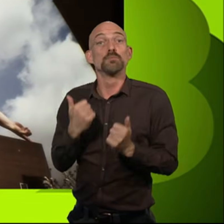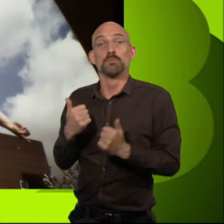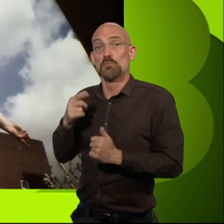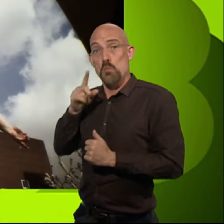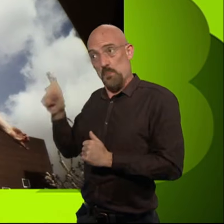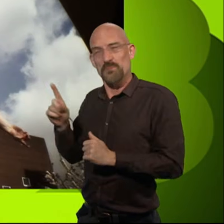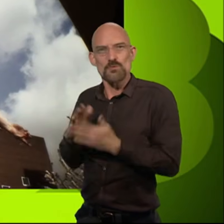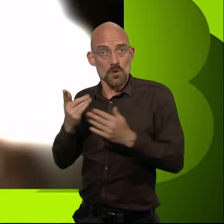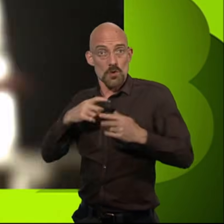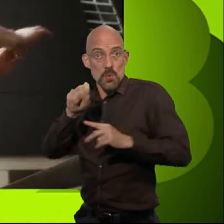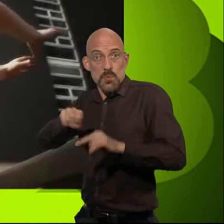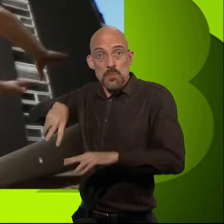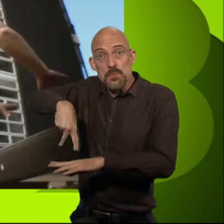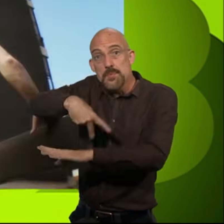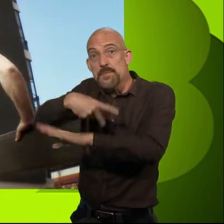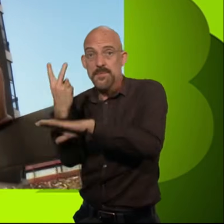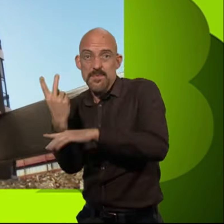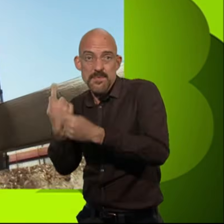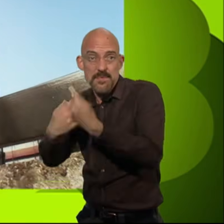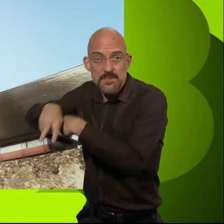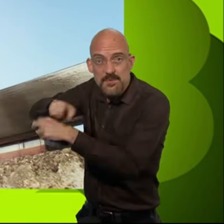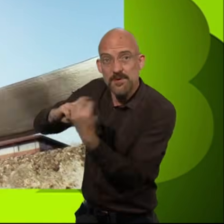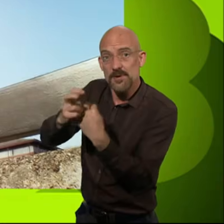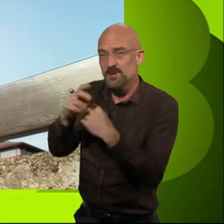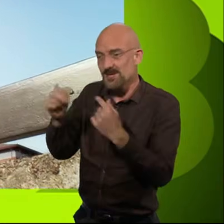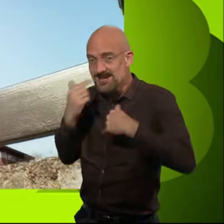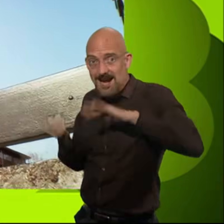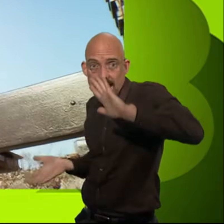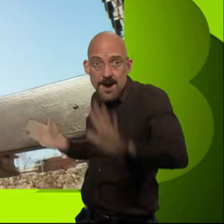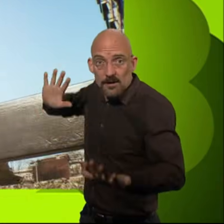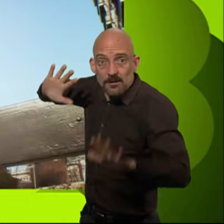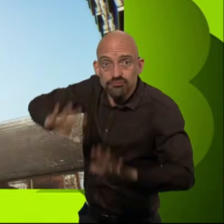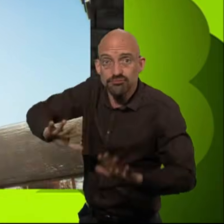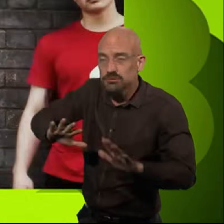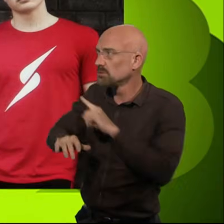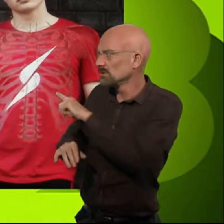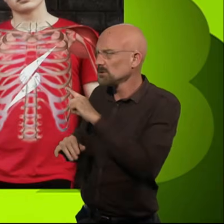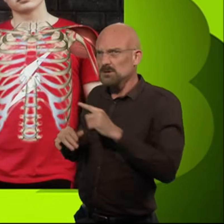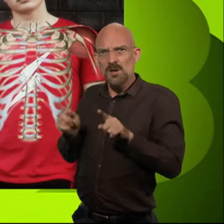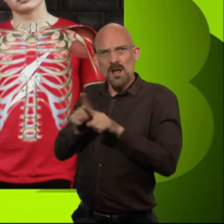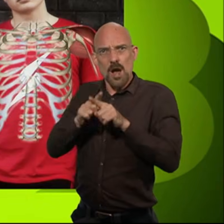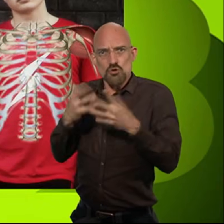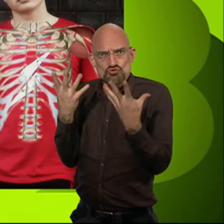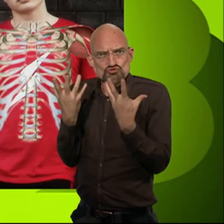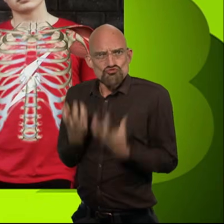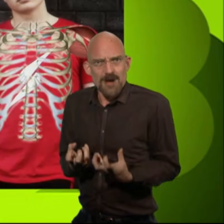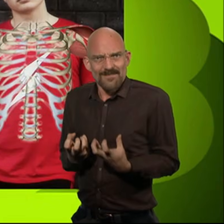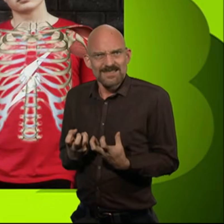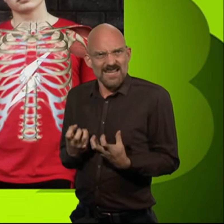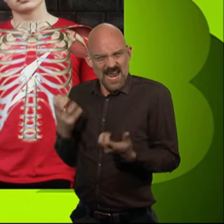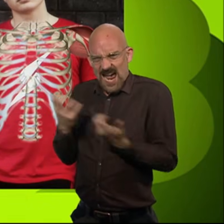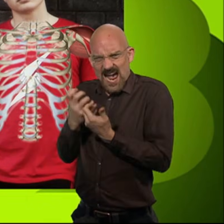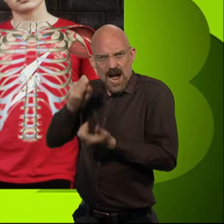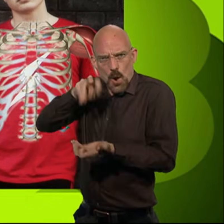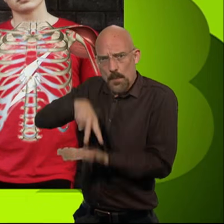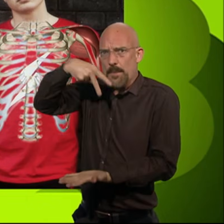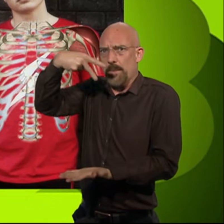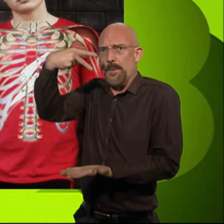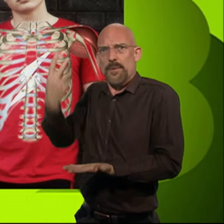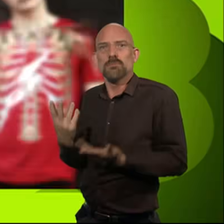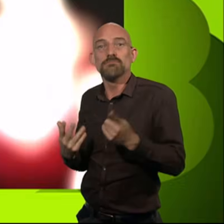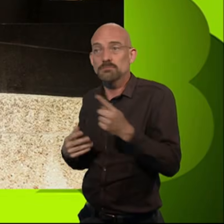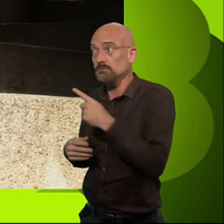body defy gravity? To raise his entire body weight into the air, it's the massively mighty deltoids in